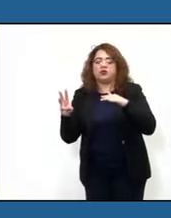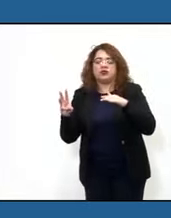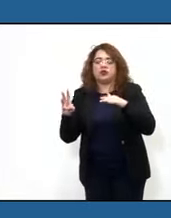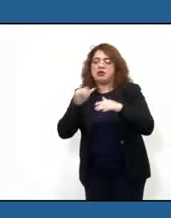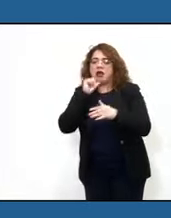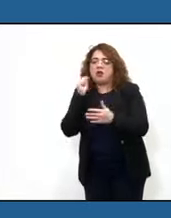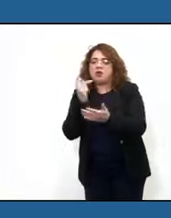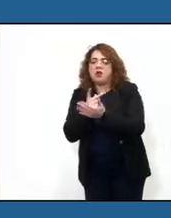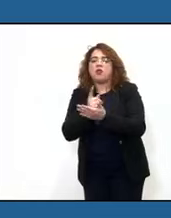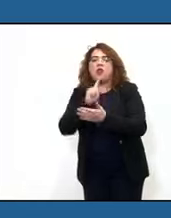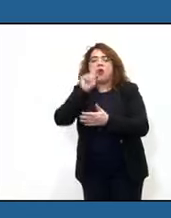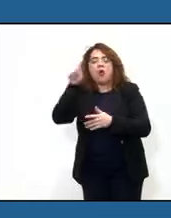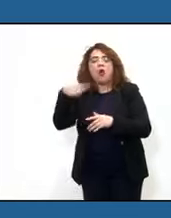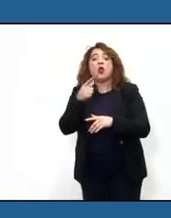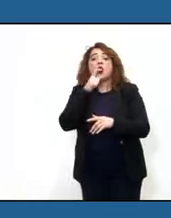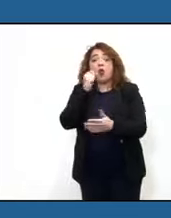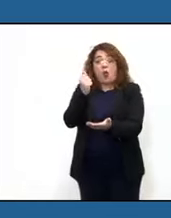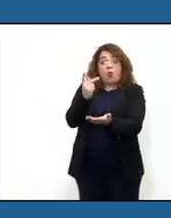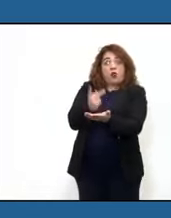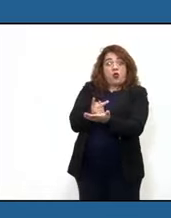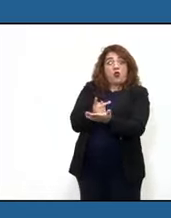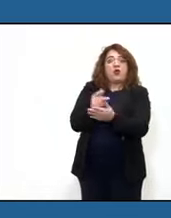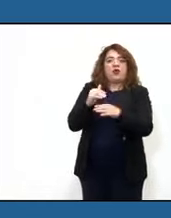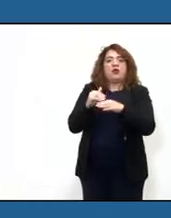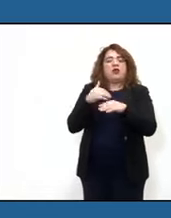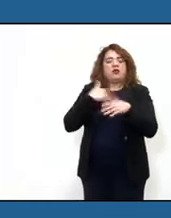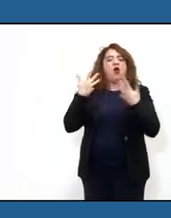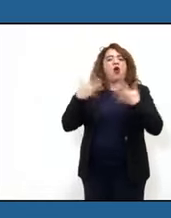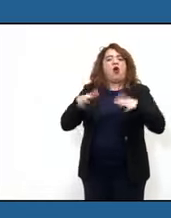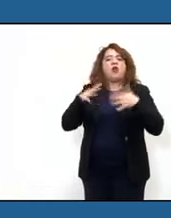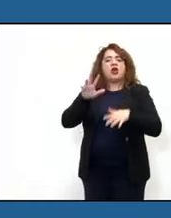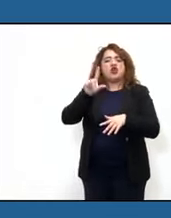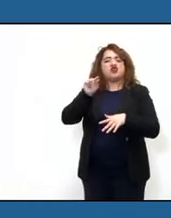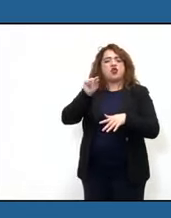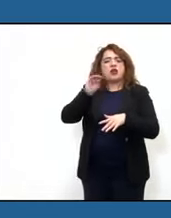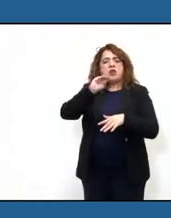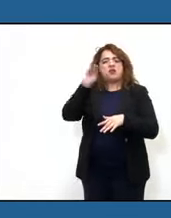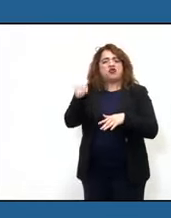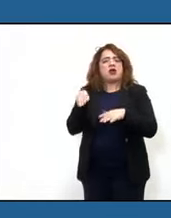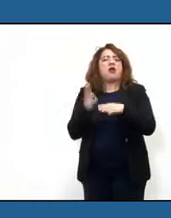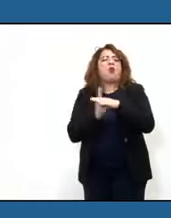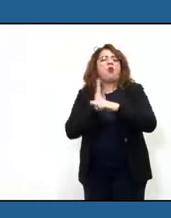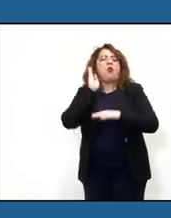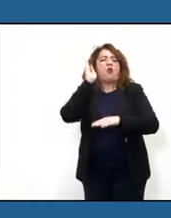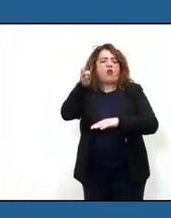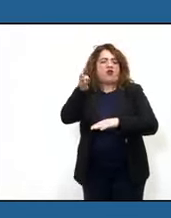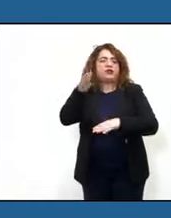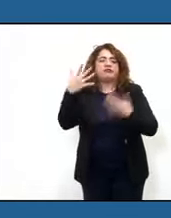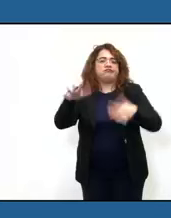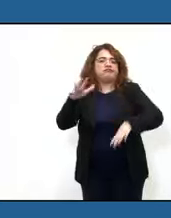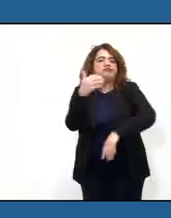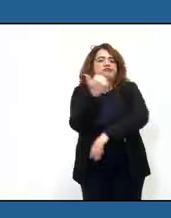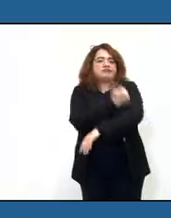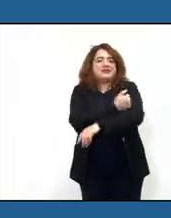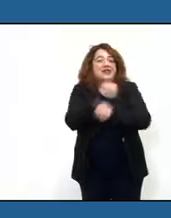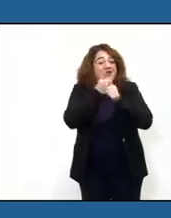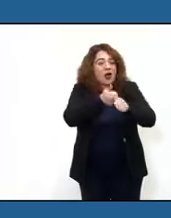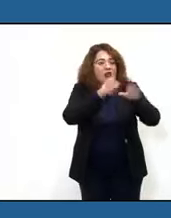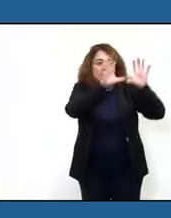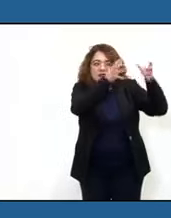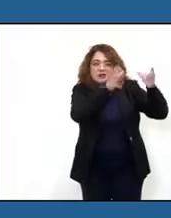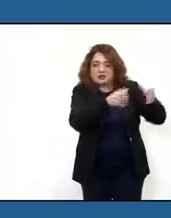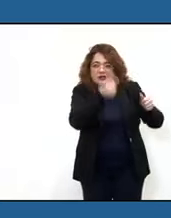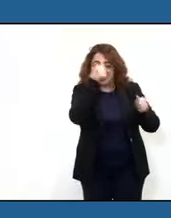those for who the vaccine is approved, we are over 20% of the population that's been vaccinated. If you dig into the vaccination data by